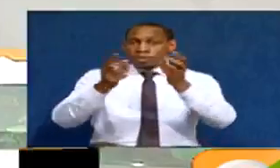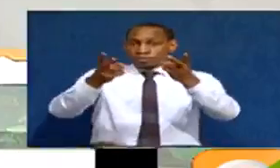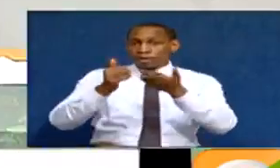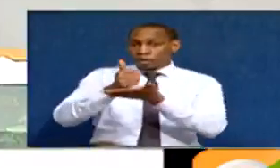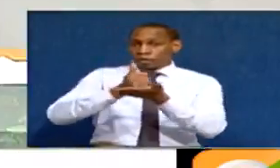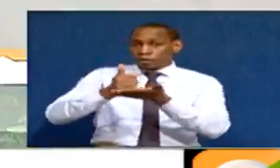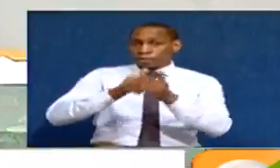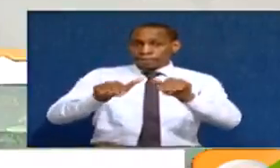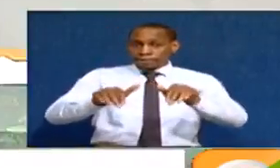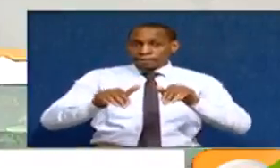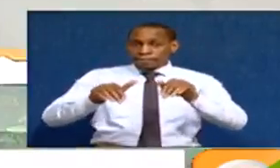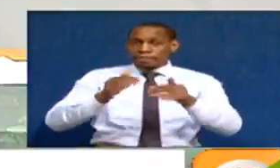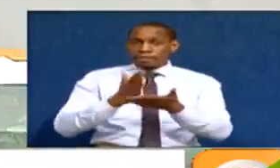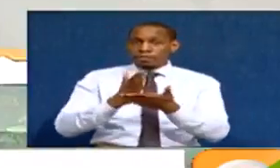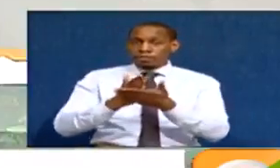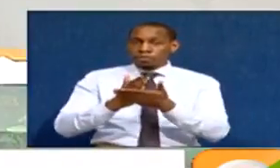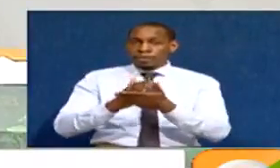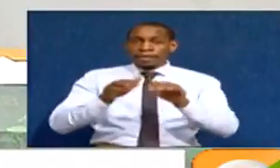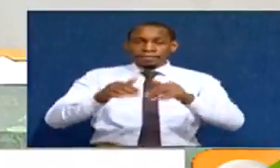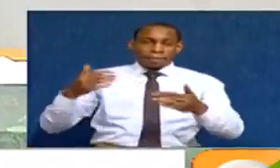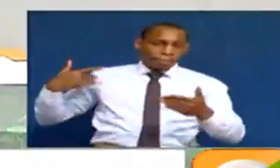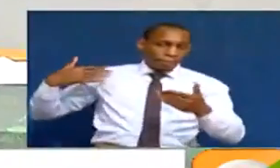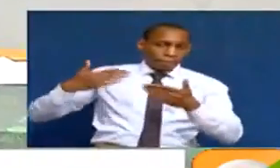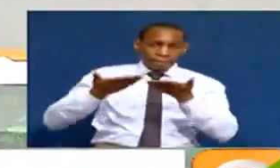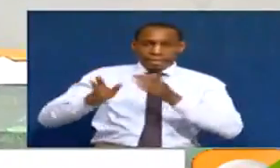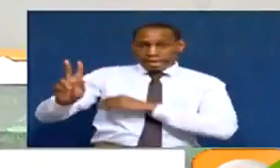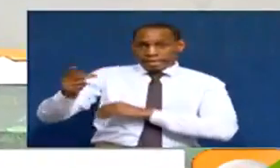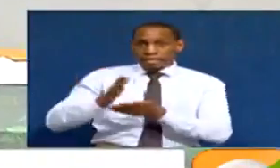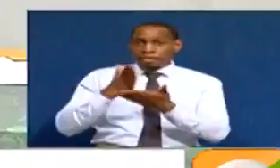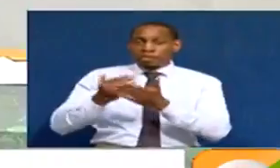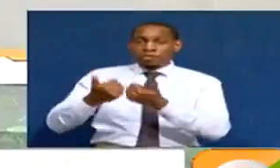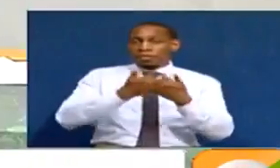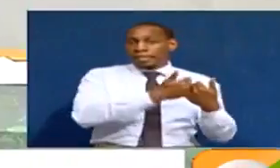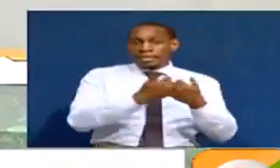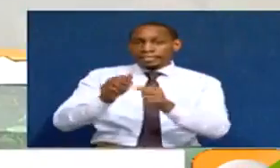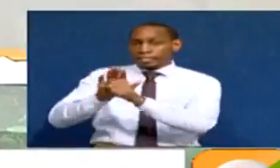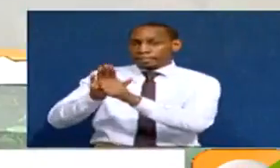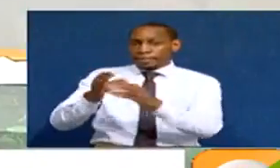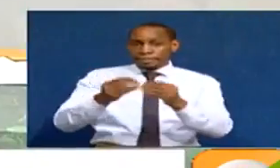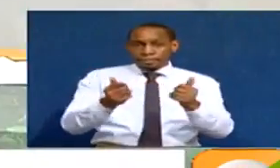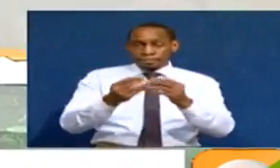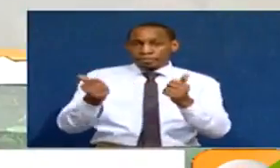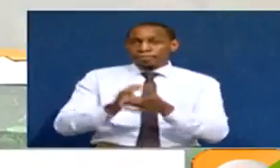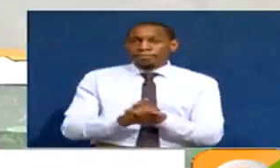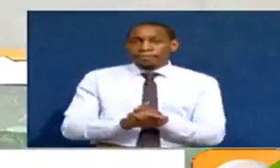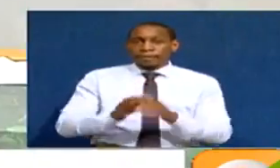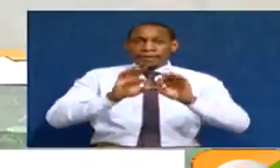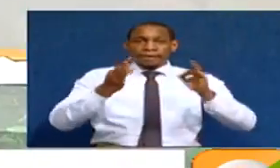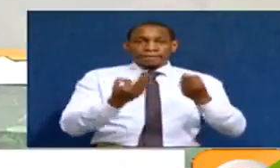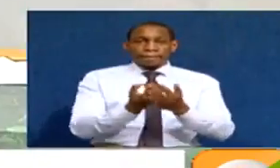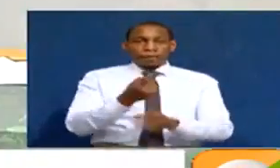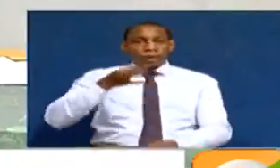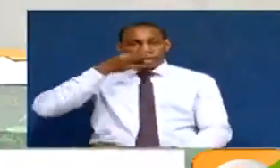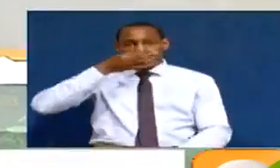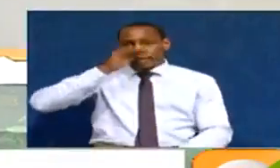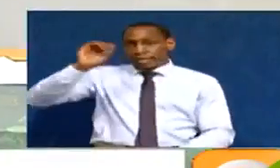Coffee farming remains one of the oldest cash crop ventures in the country, which has withered many storms from time to time. Now, one family in Nyeri